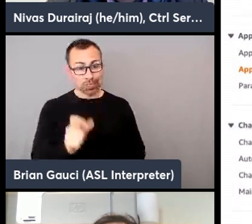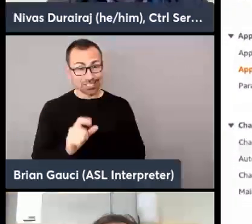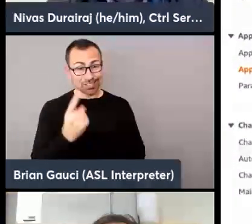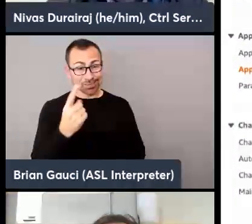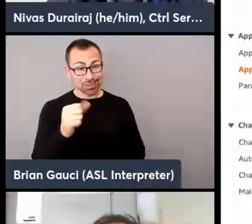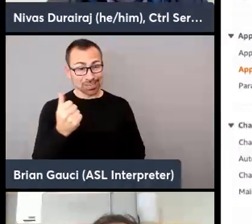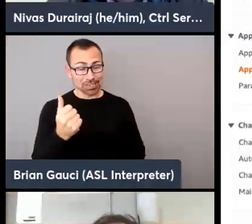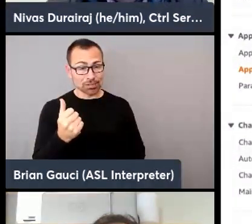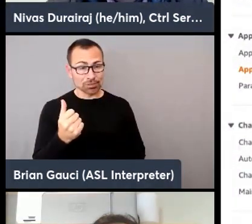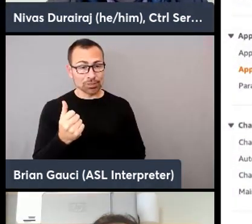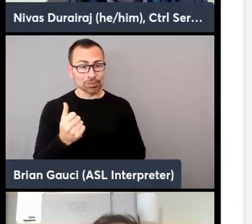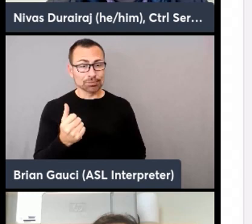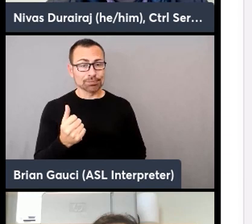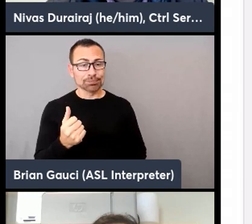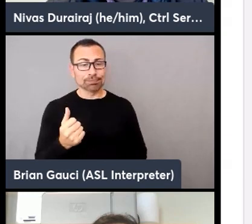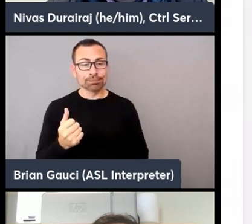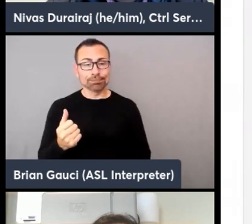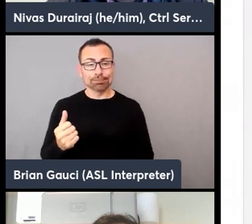Oh wait,